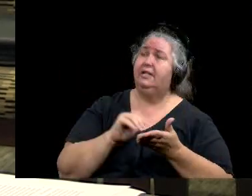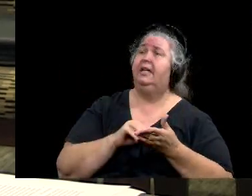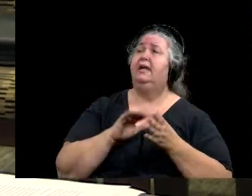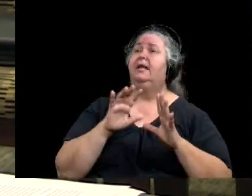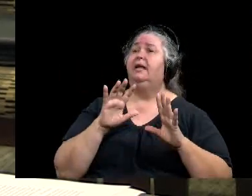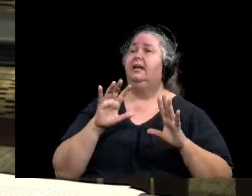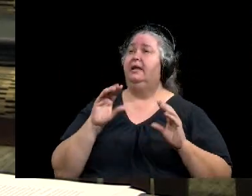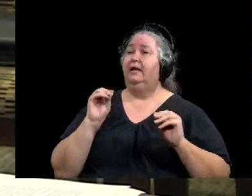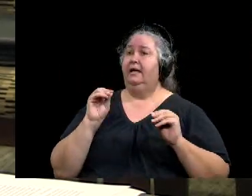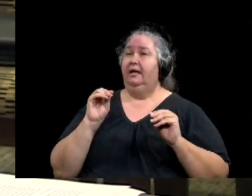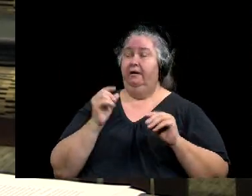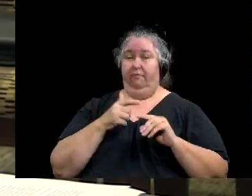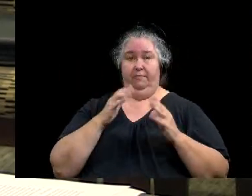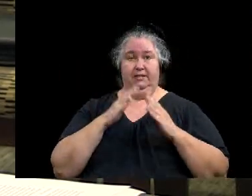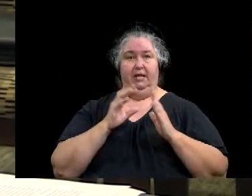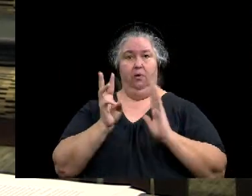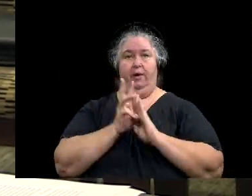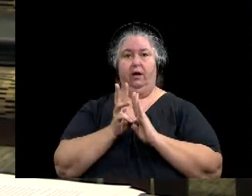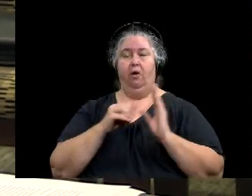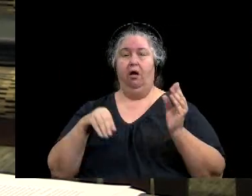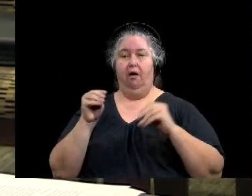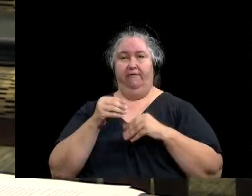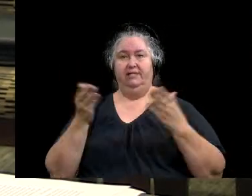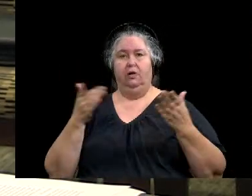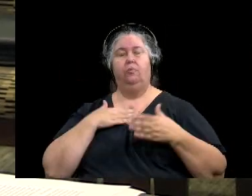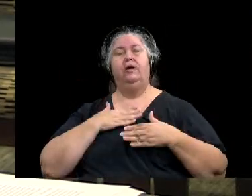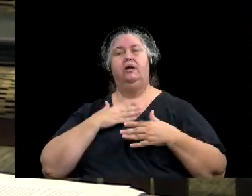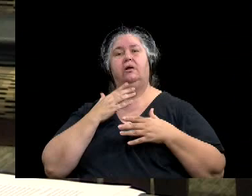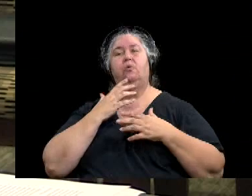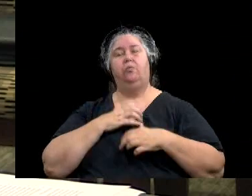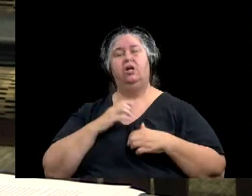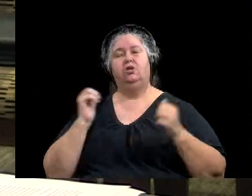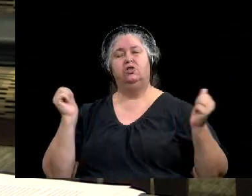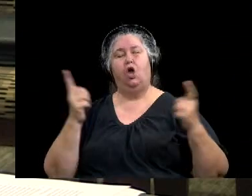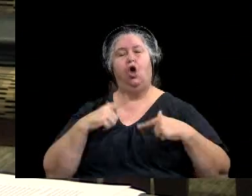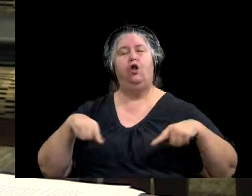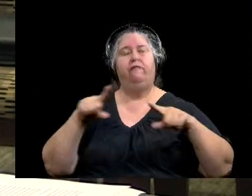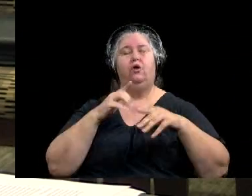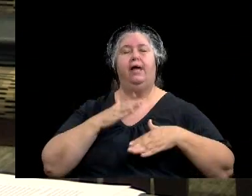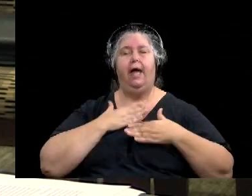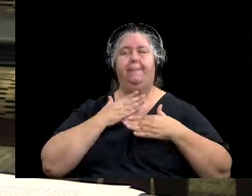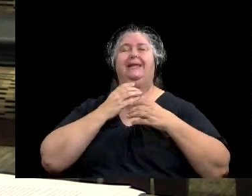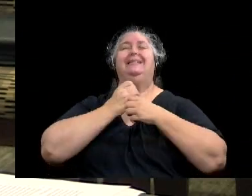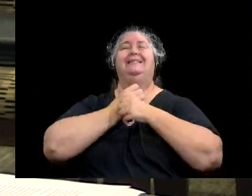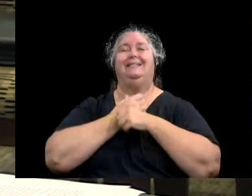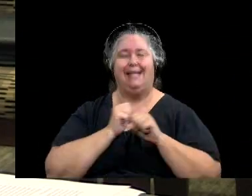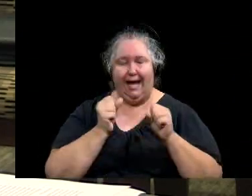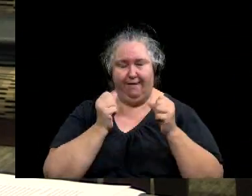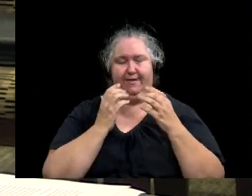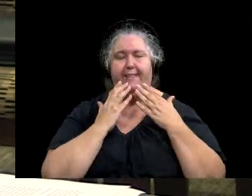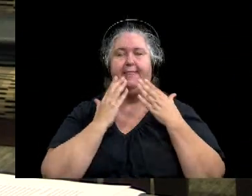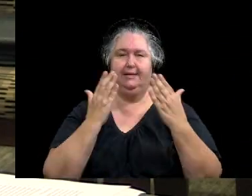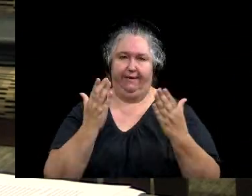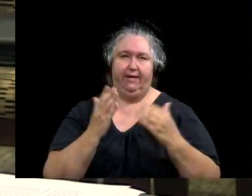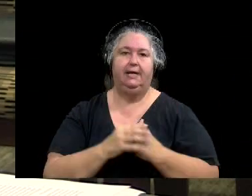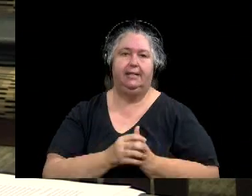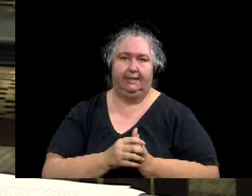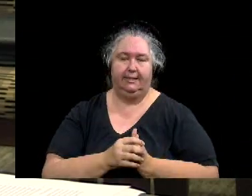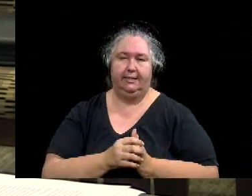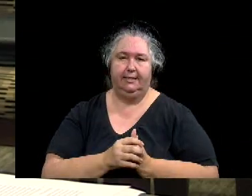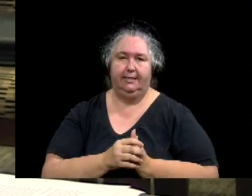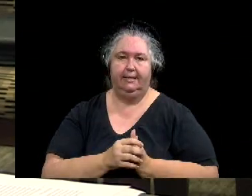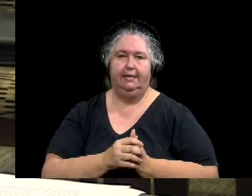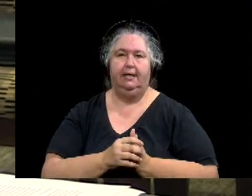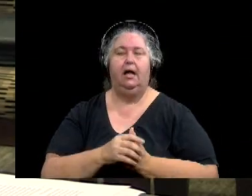And from the City of Waco offices here, we wish all of you all a happy and a safe Thanksgiving as well, too. So I want to remind